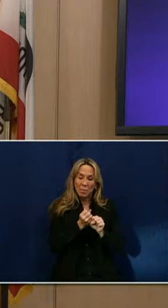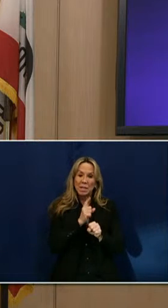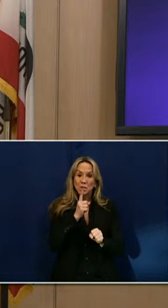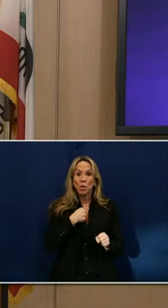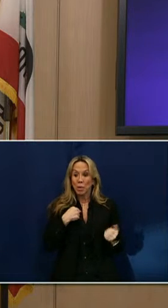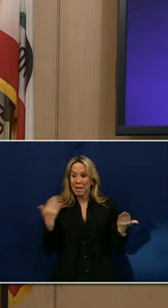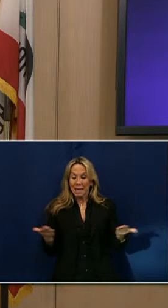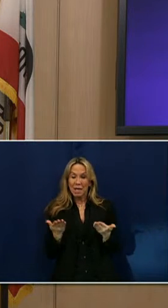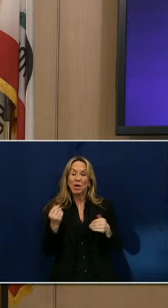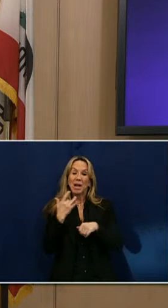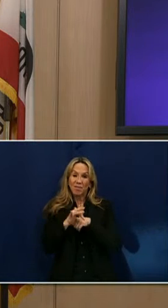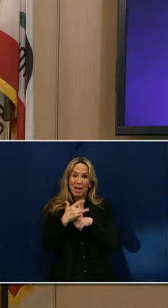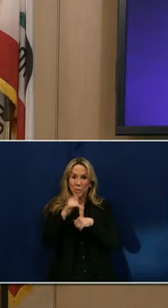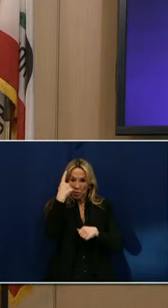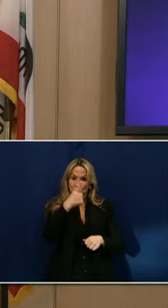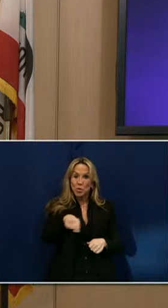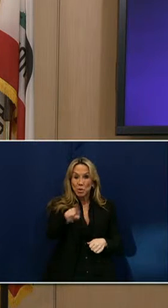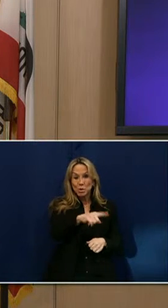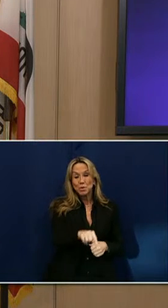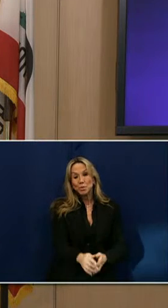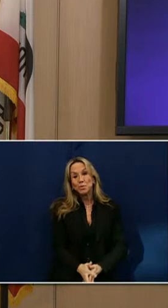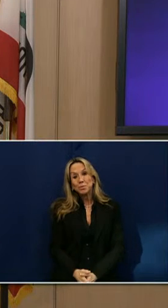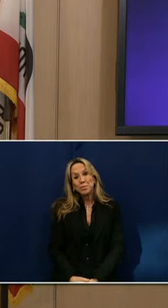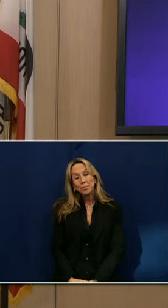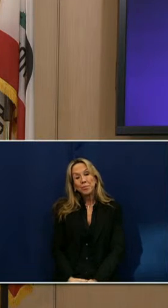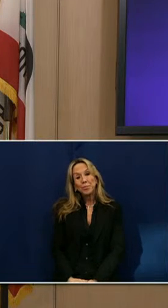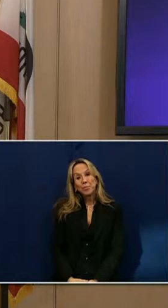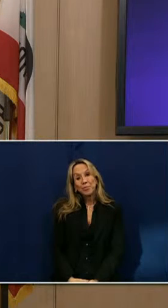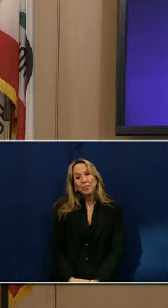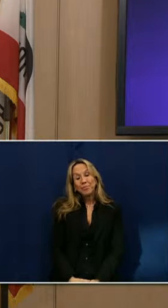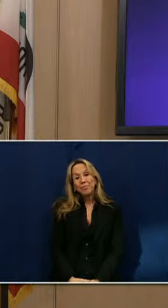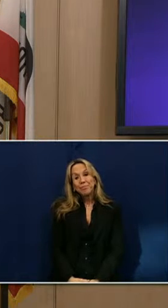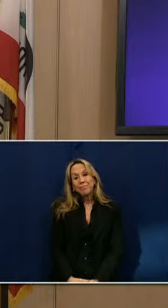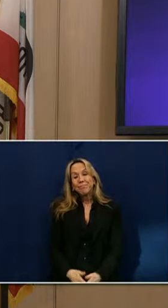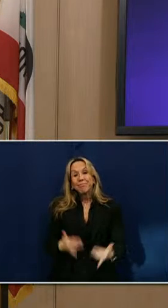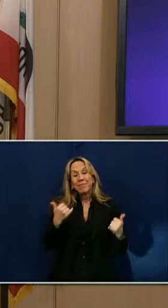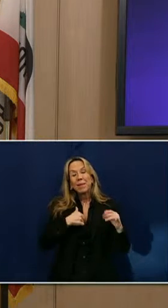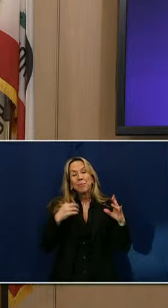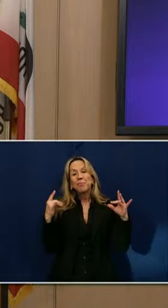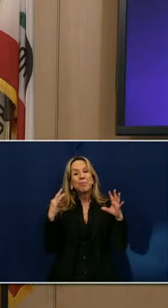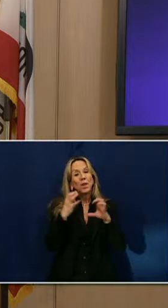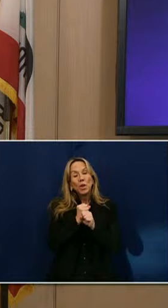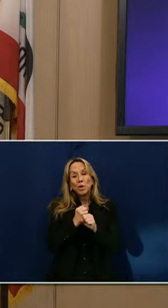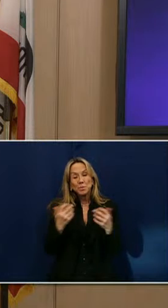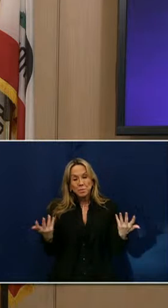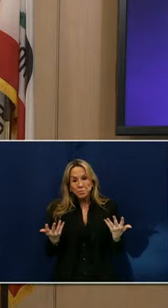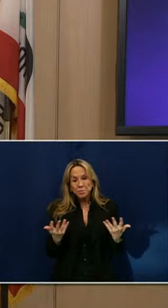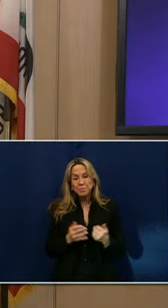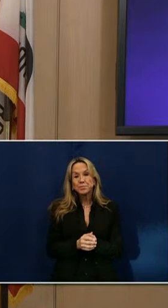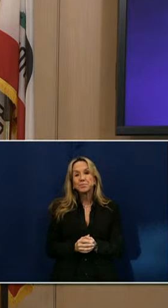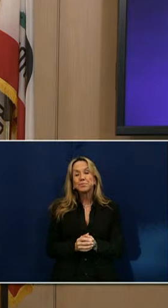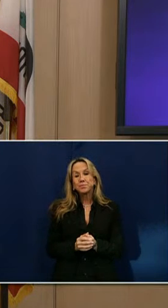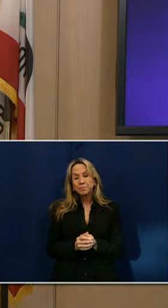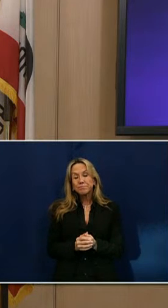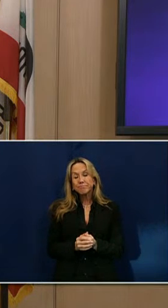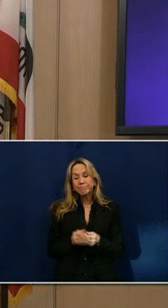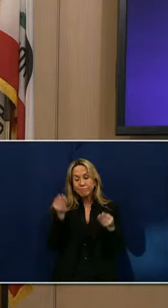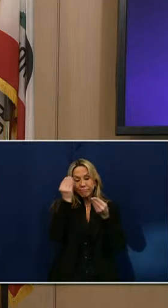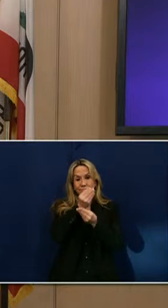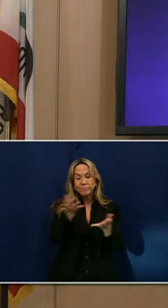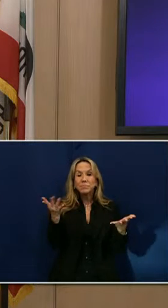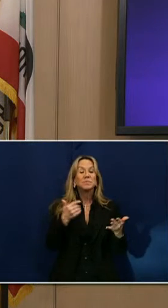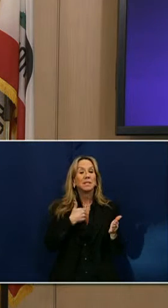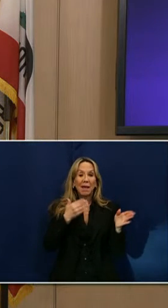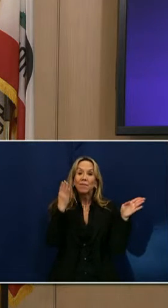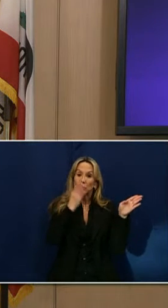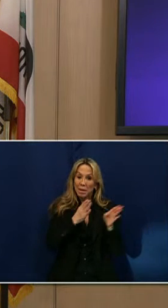here and available for you. So I will close just by saying that we have plans